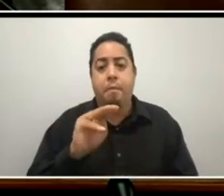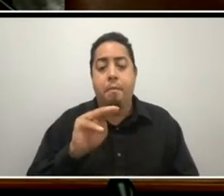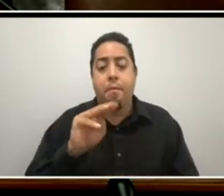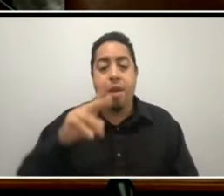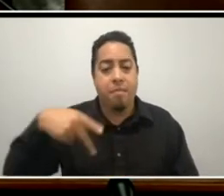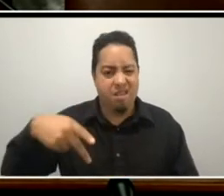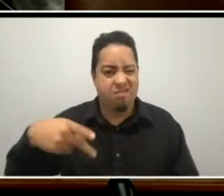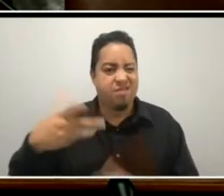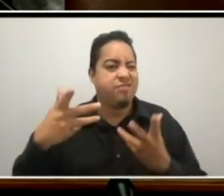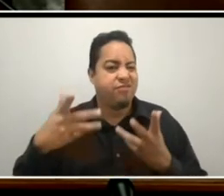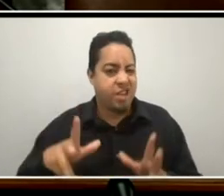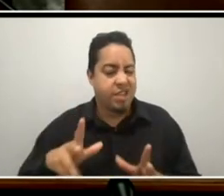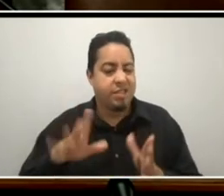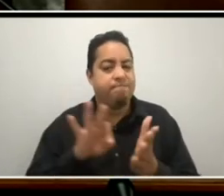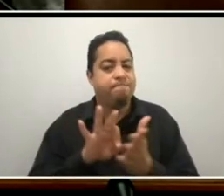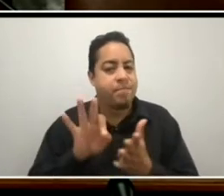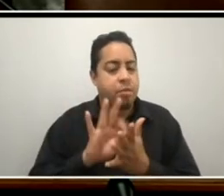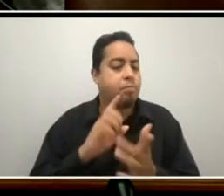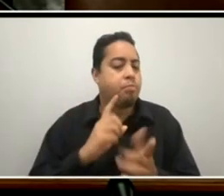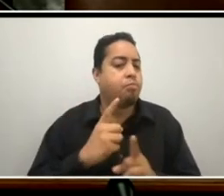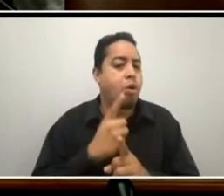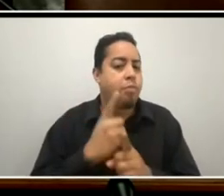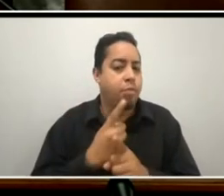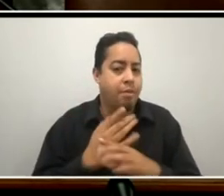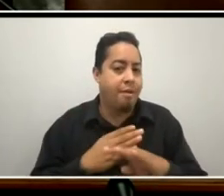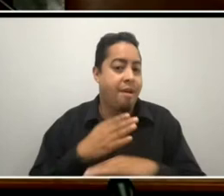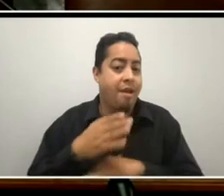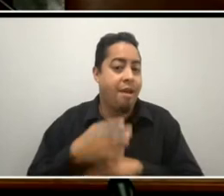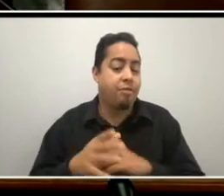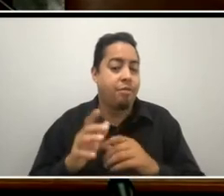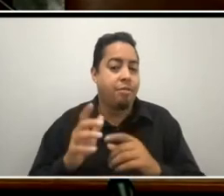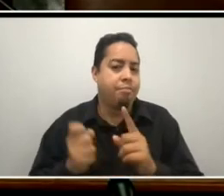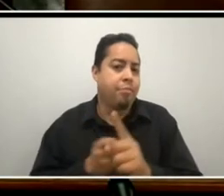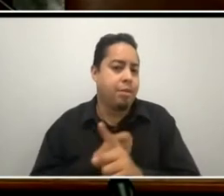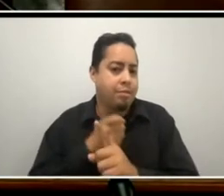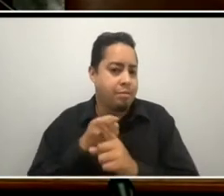January 6th after the attack on the Capitol.